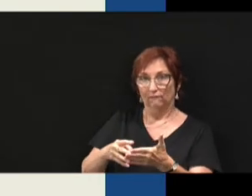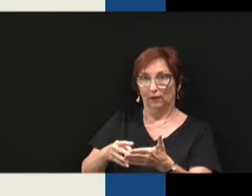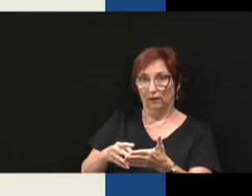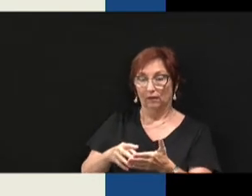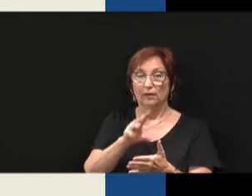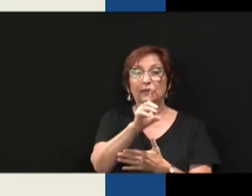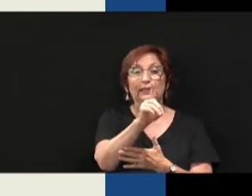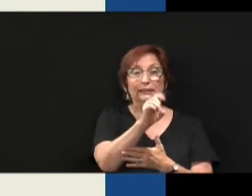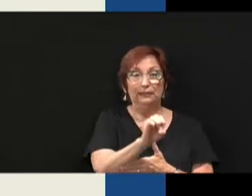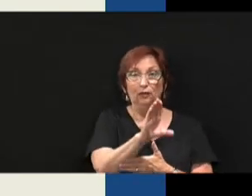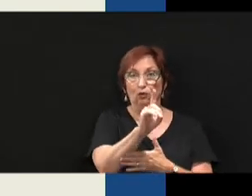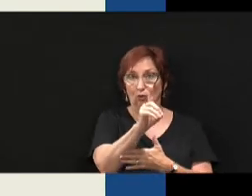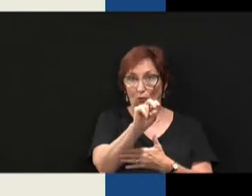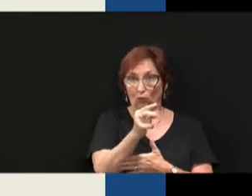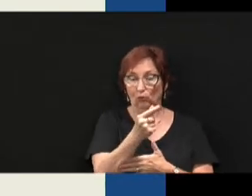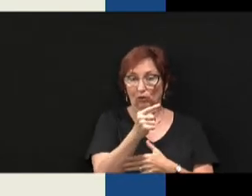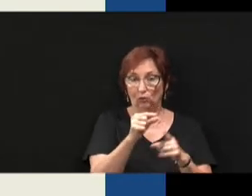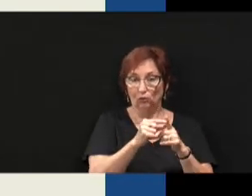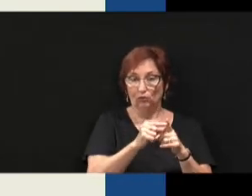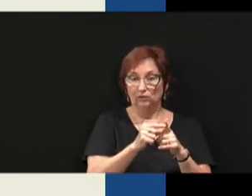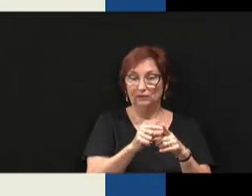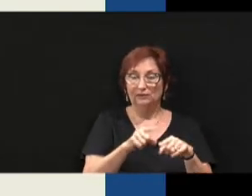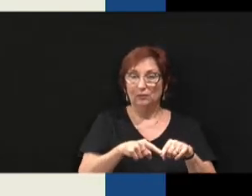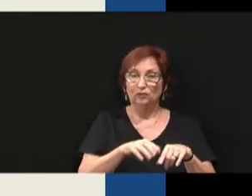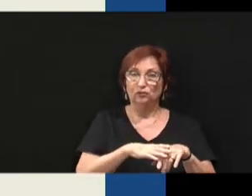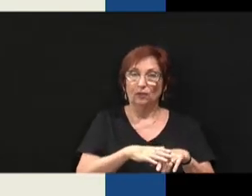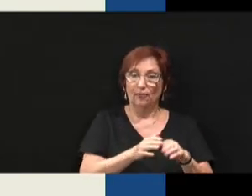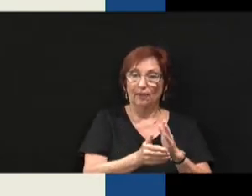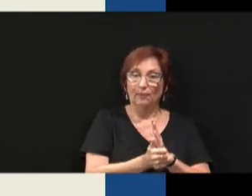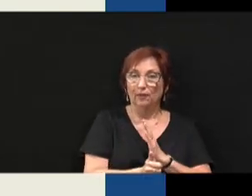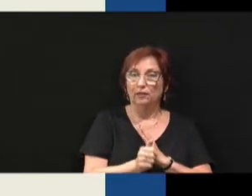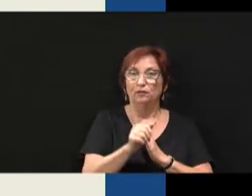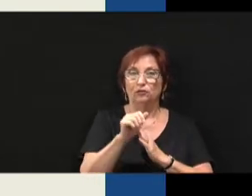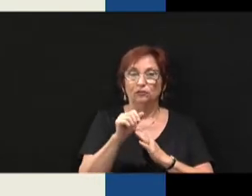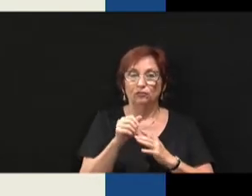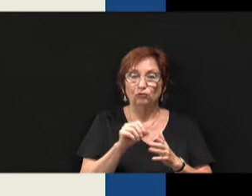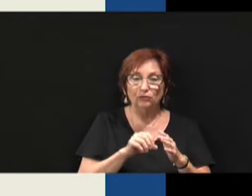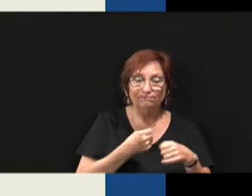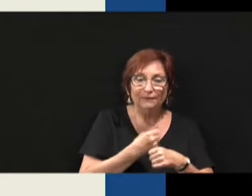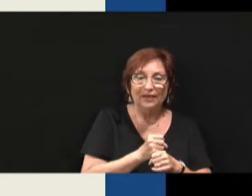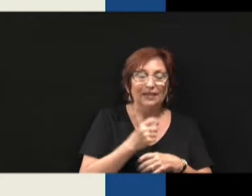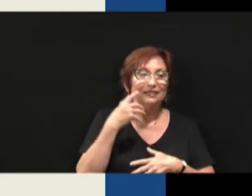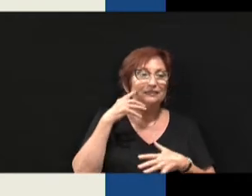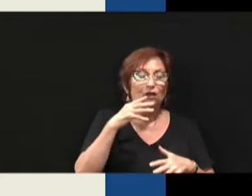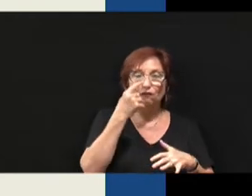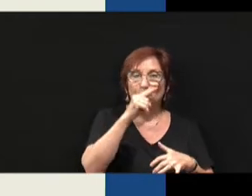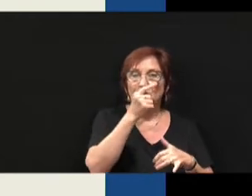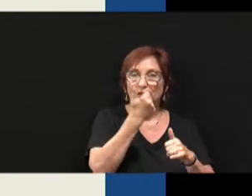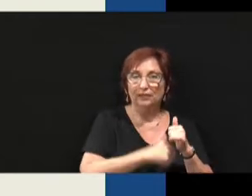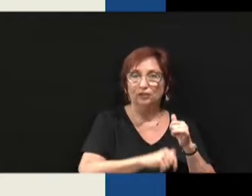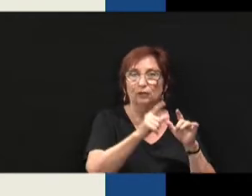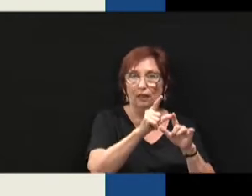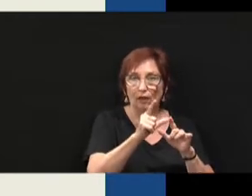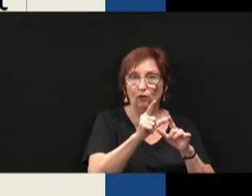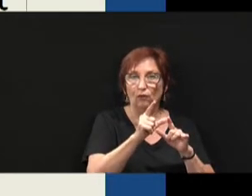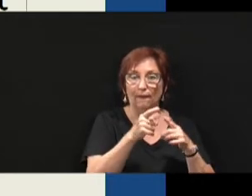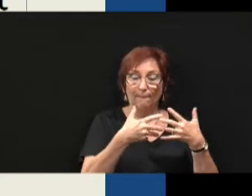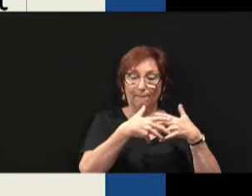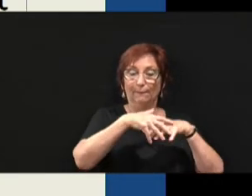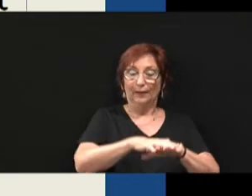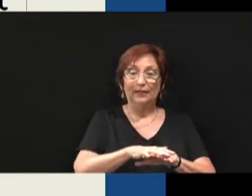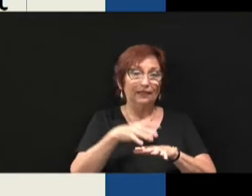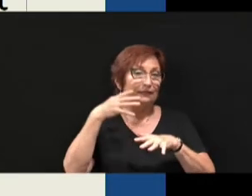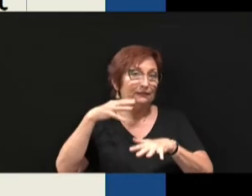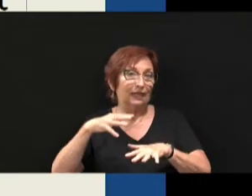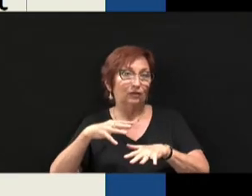Decoding words depends on the ability to generate a sound for each letter, blend the sounds, and segment the sounds.